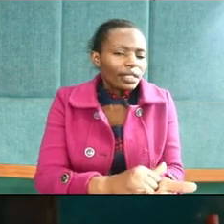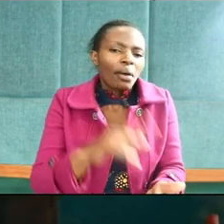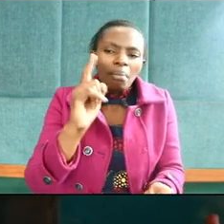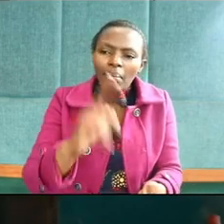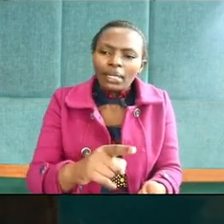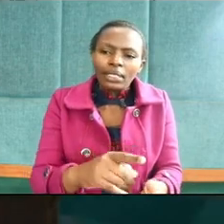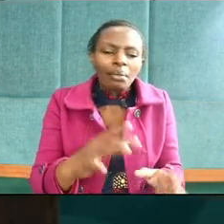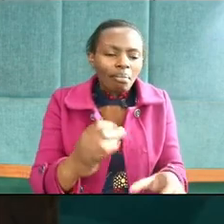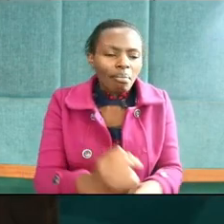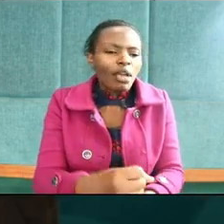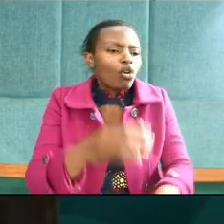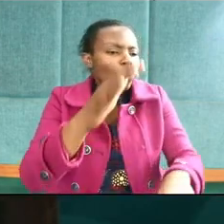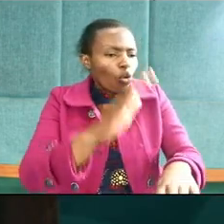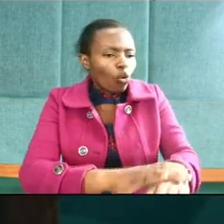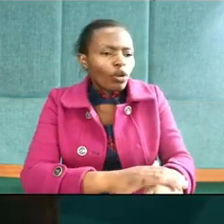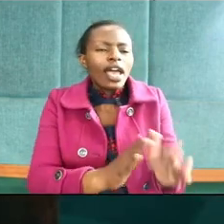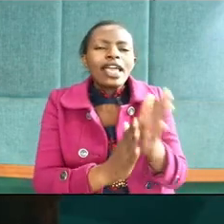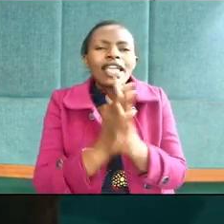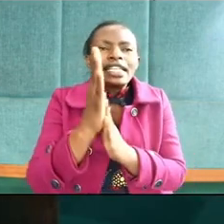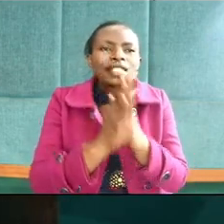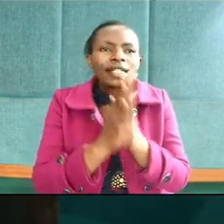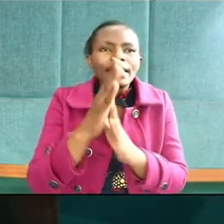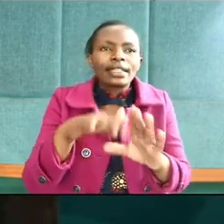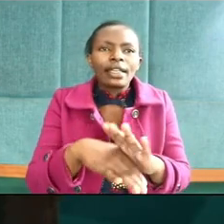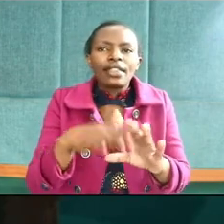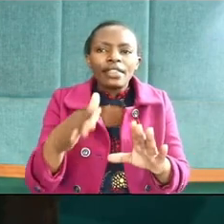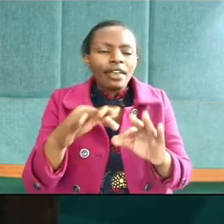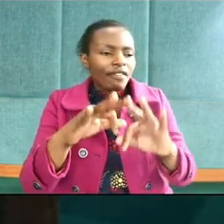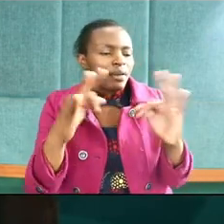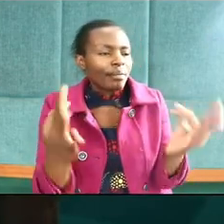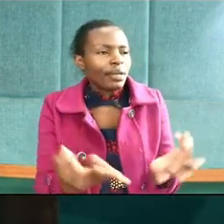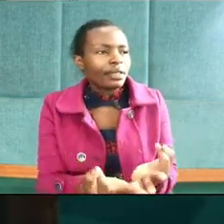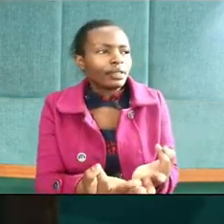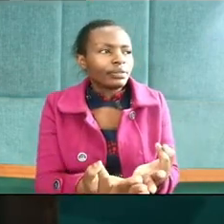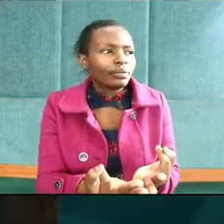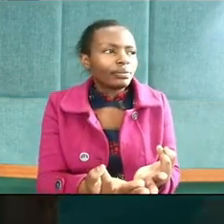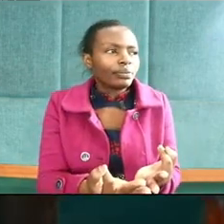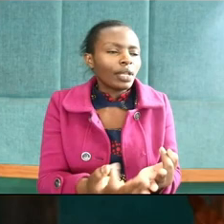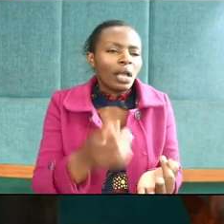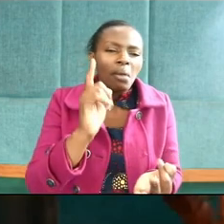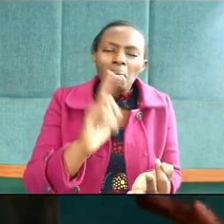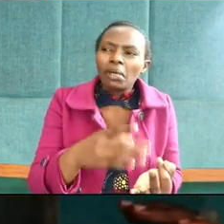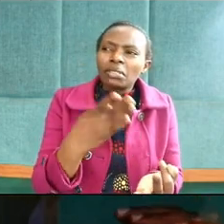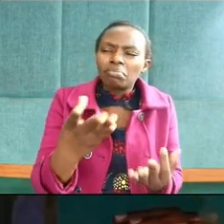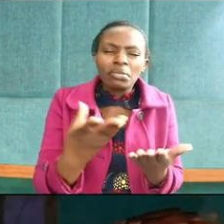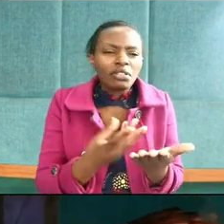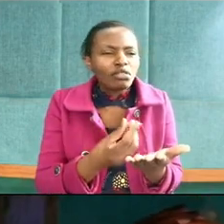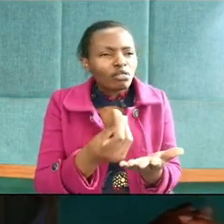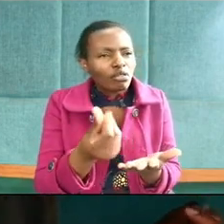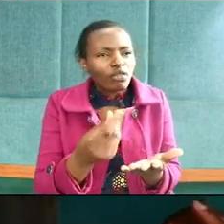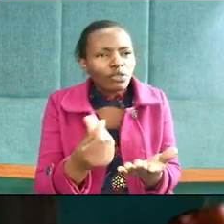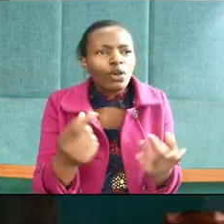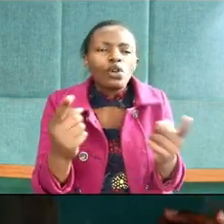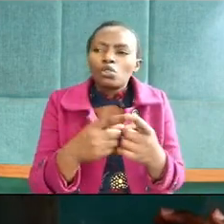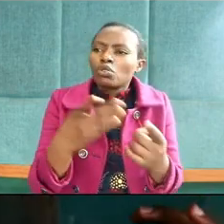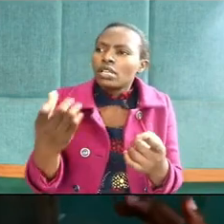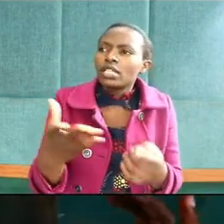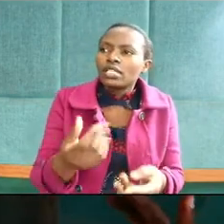family. Especially should he be very tender of the feelings of his feeble